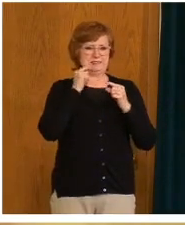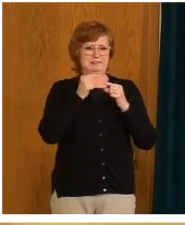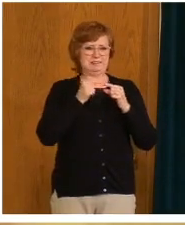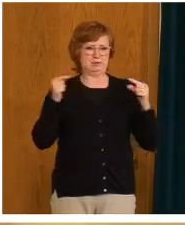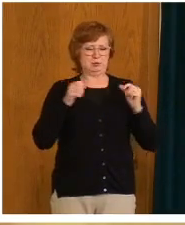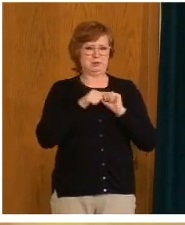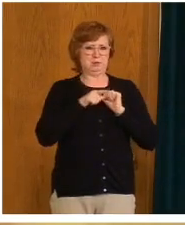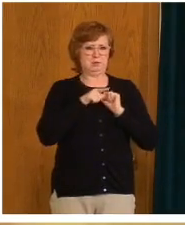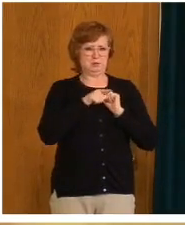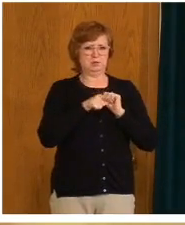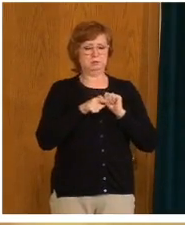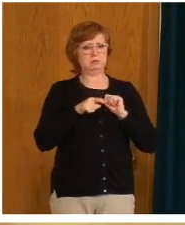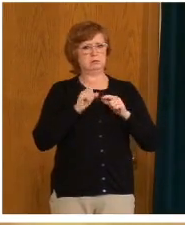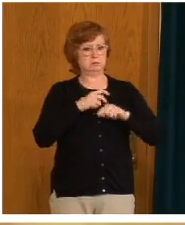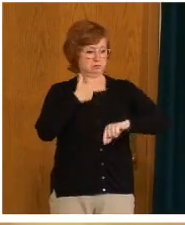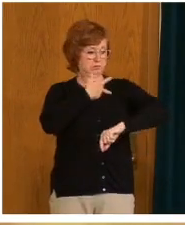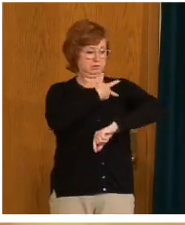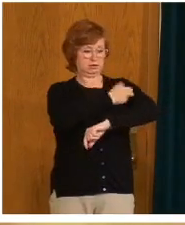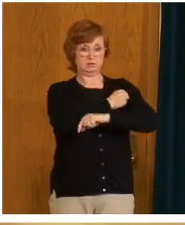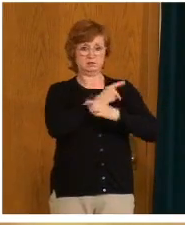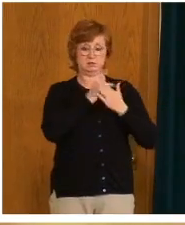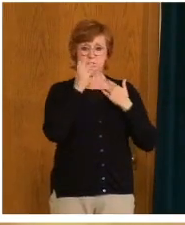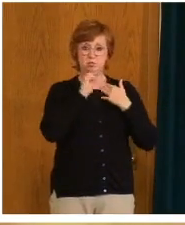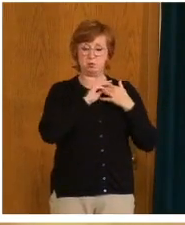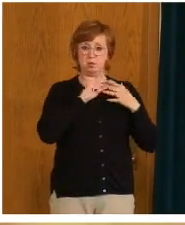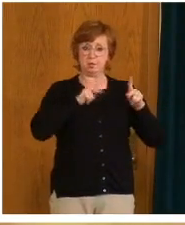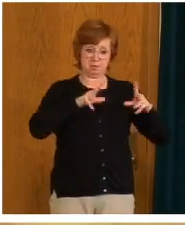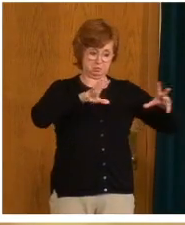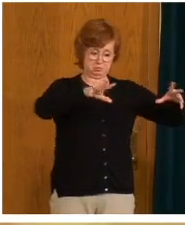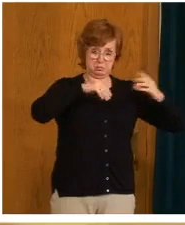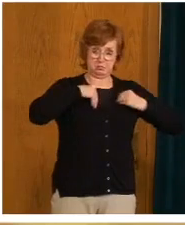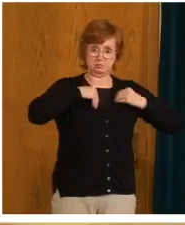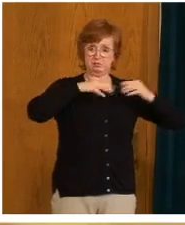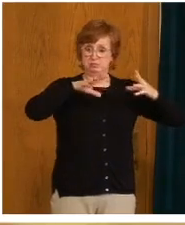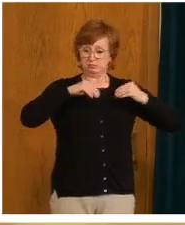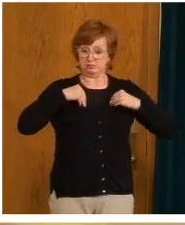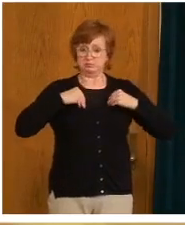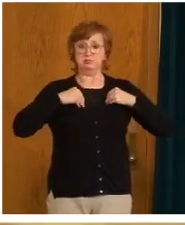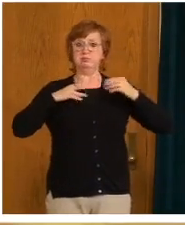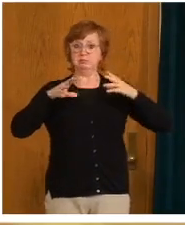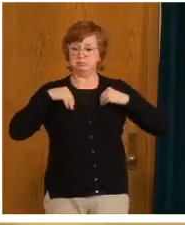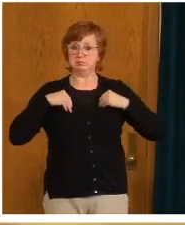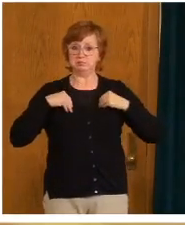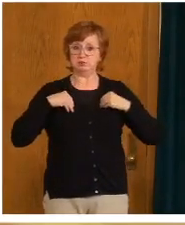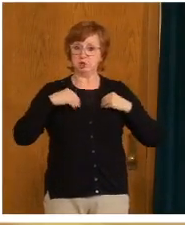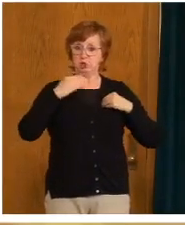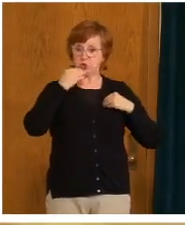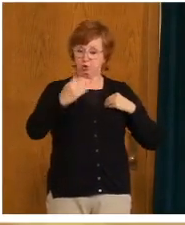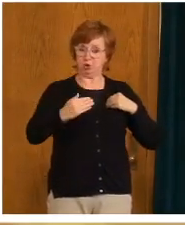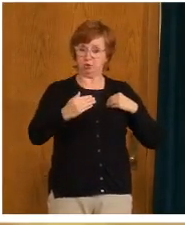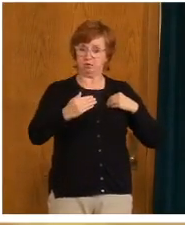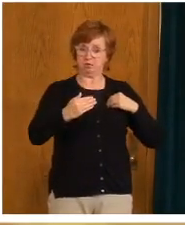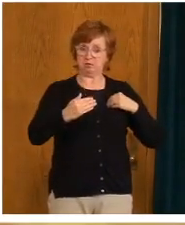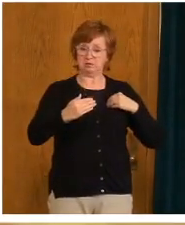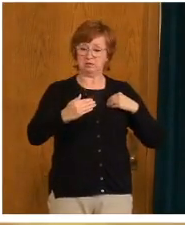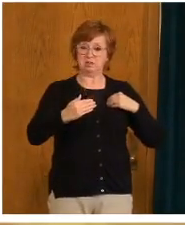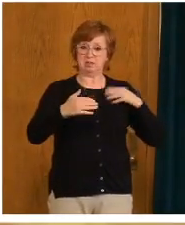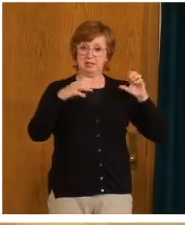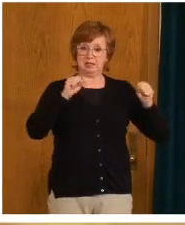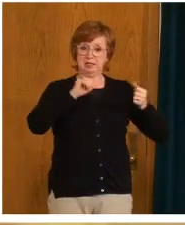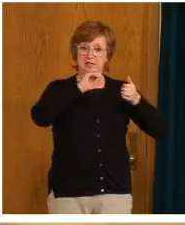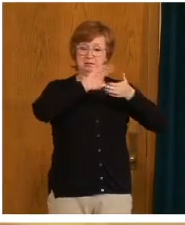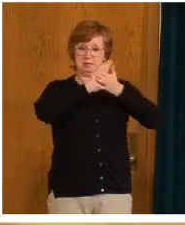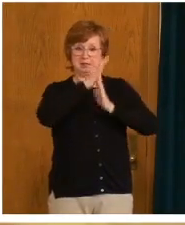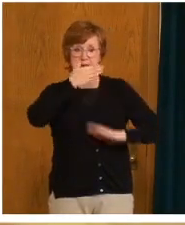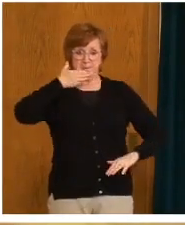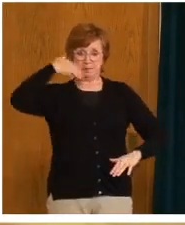the vaccine uptake in Saskatchewan has been very strong across the age groups. Can it be stronger? Sure. But I think it's been as strong as